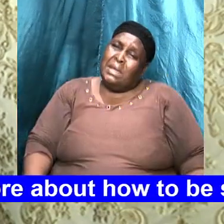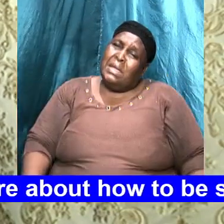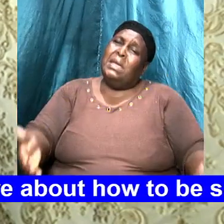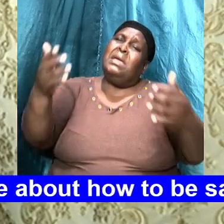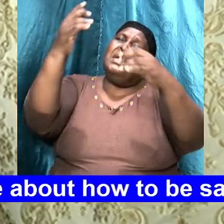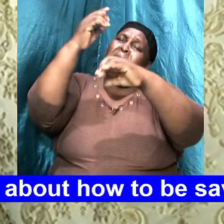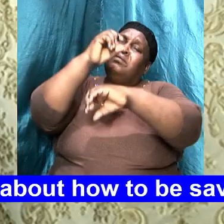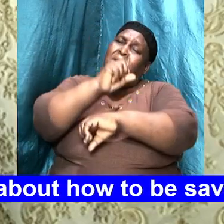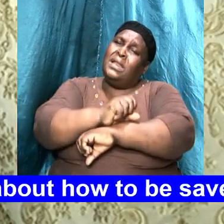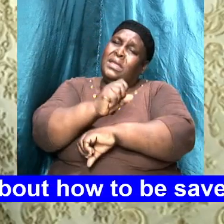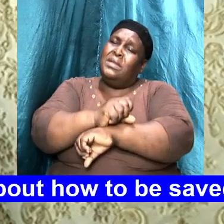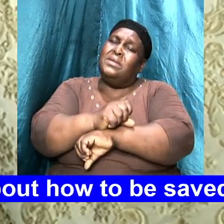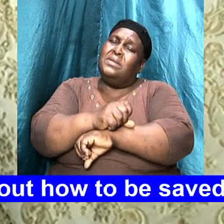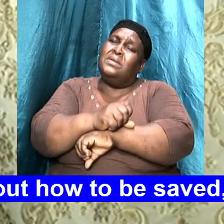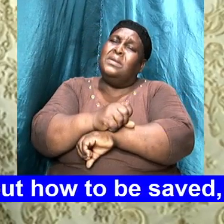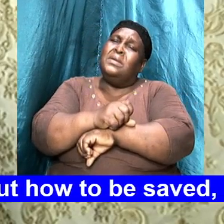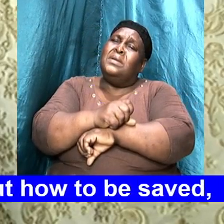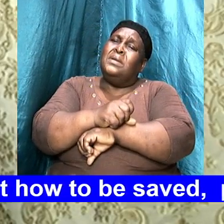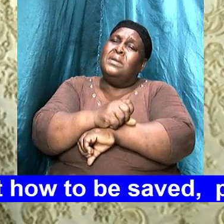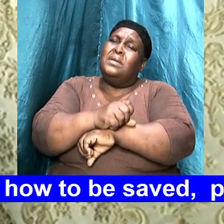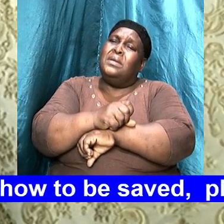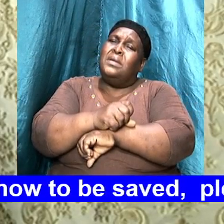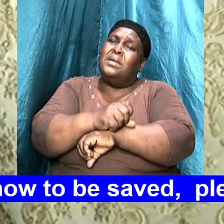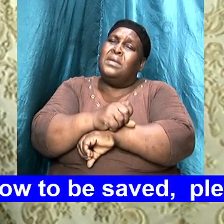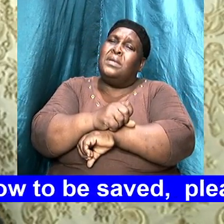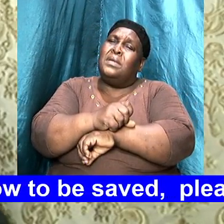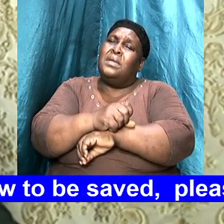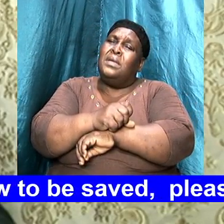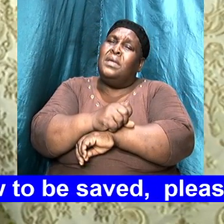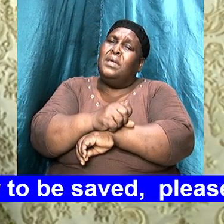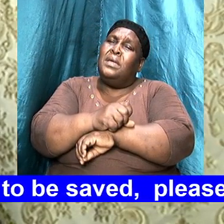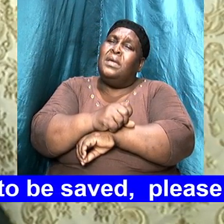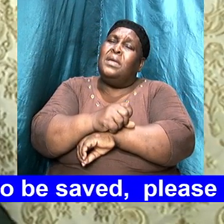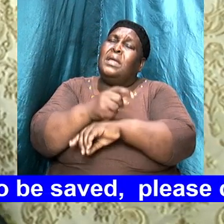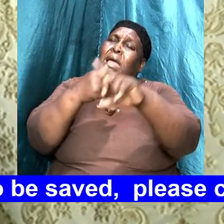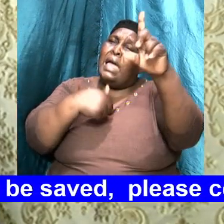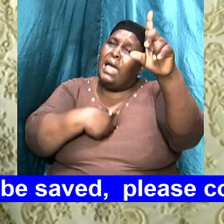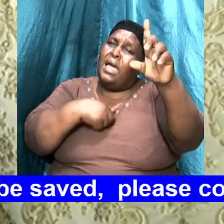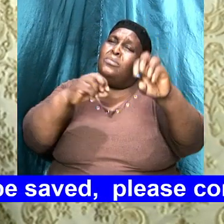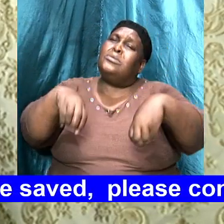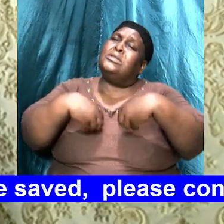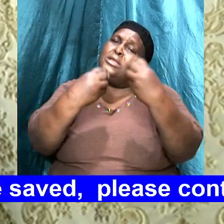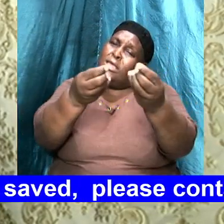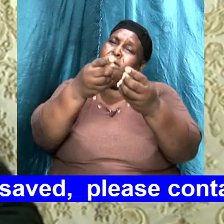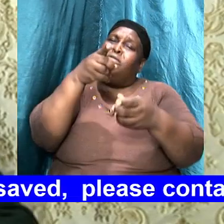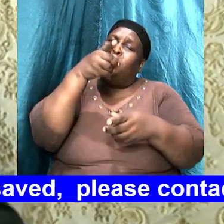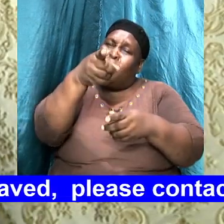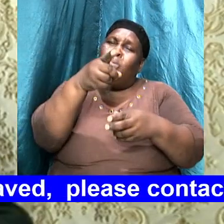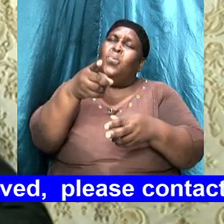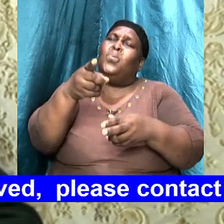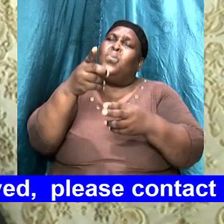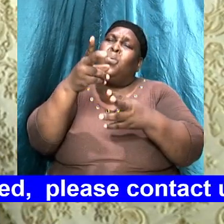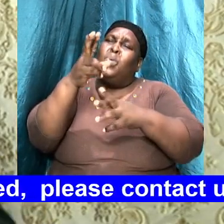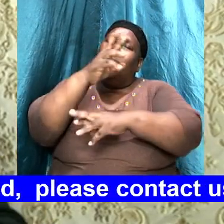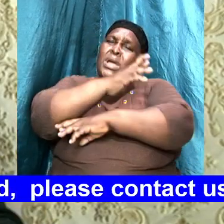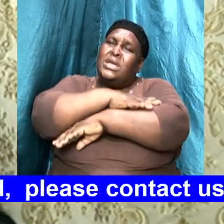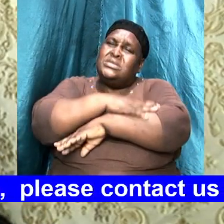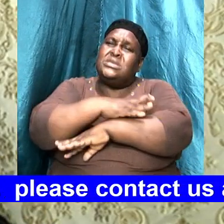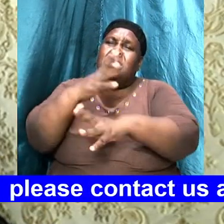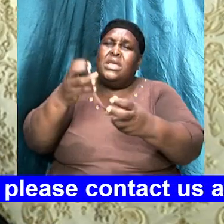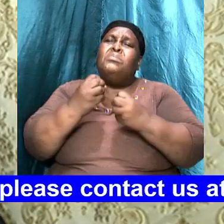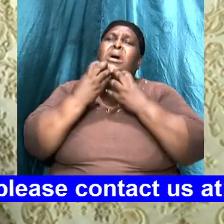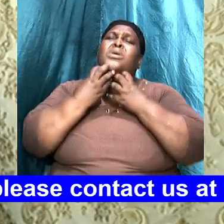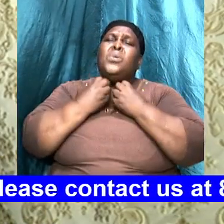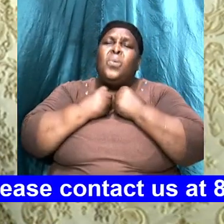oh God if I should talk about this doctrine I don't stop and I will give you rest take my yoke upon you and learn of